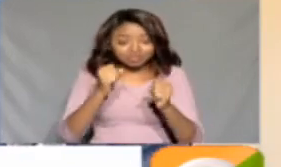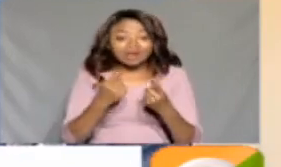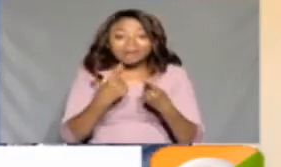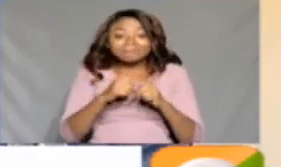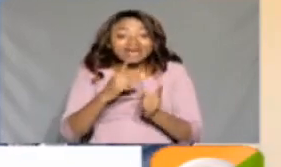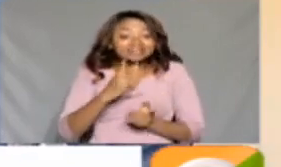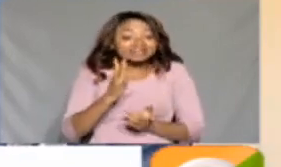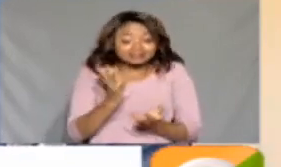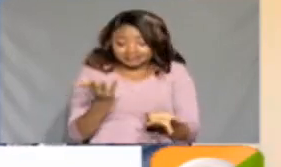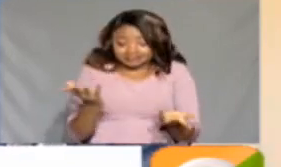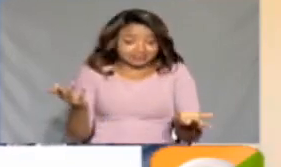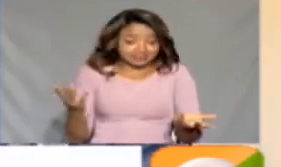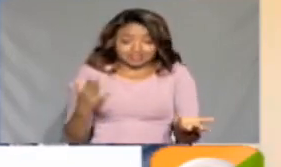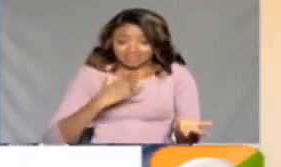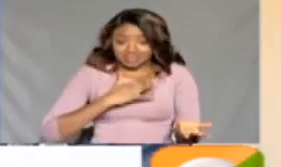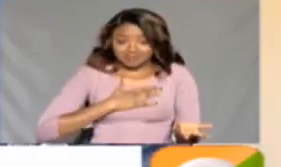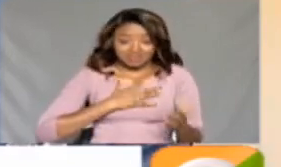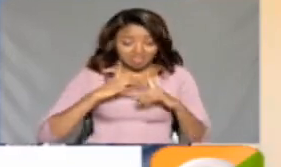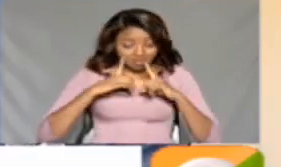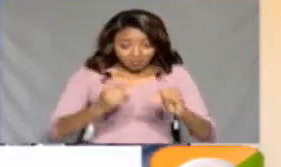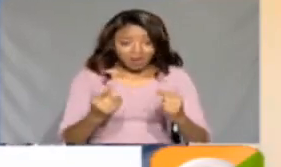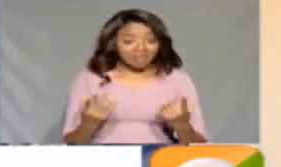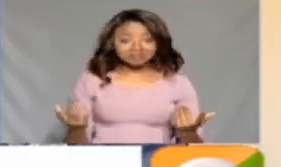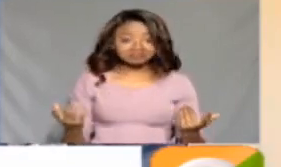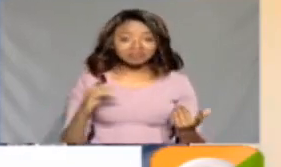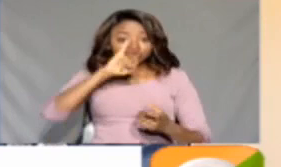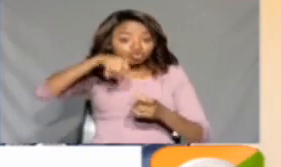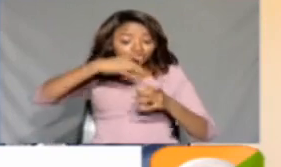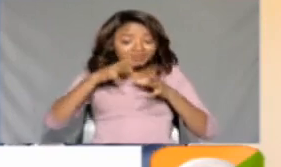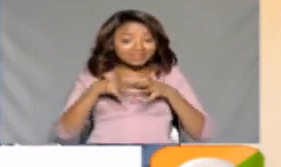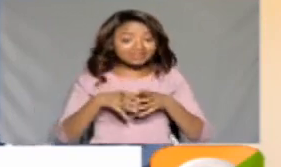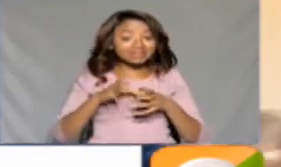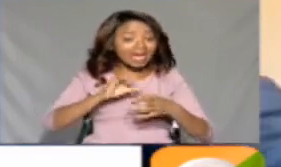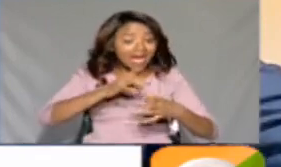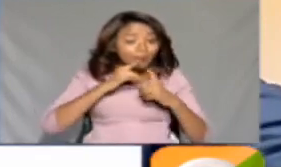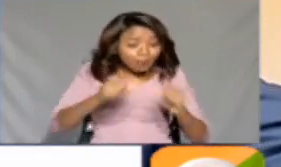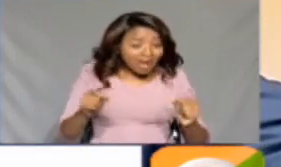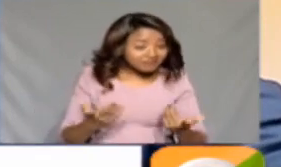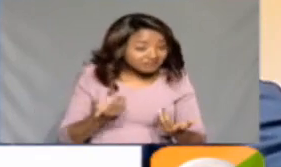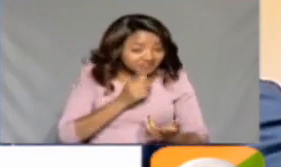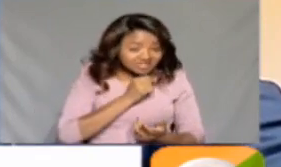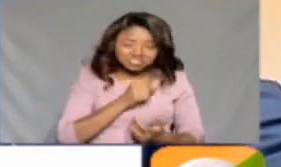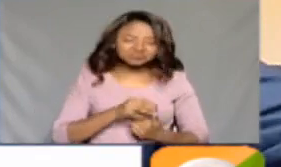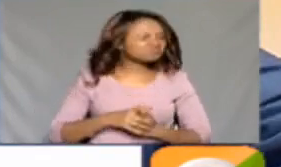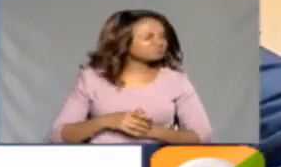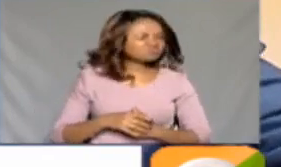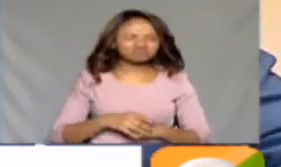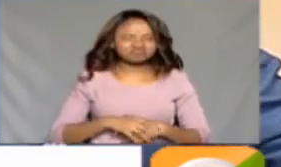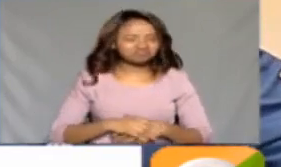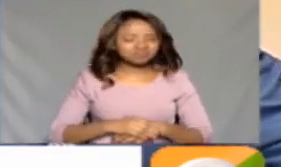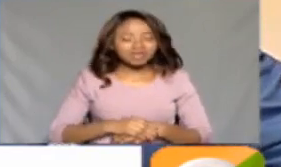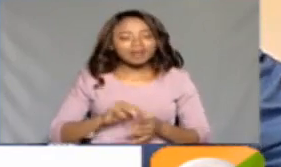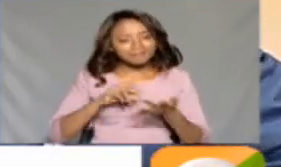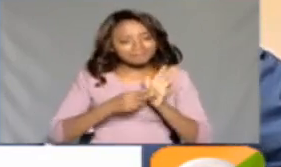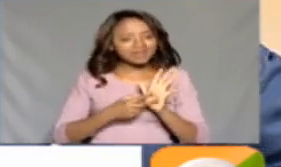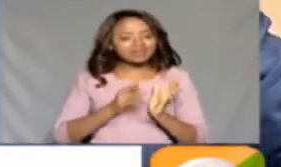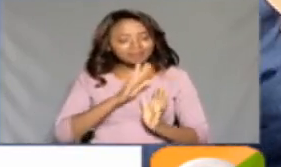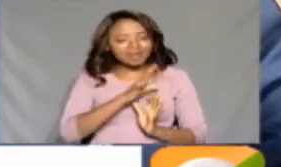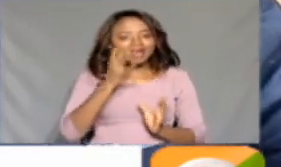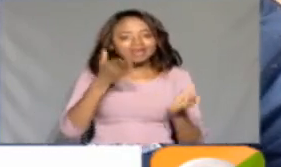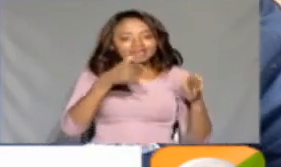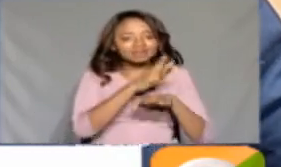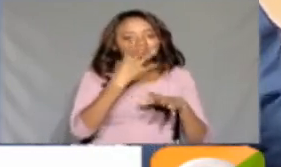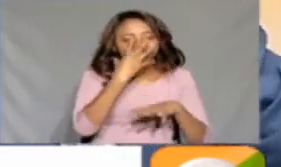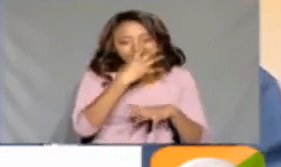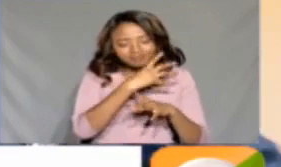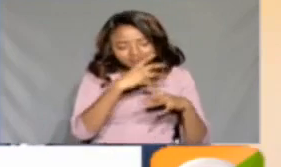it comes on the table. Okay. But you cannot tell me at this particular moment in time that this is the candidate for 2022, he's the deputy president, and you're